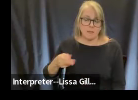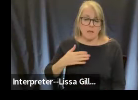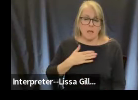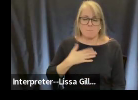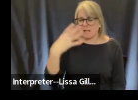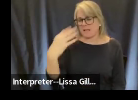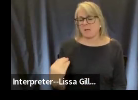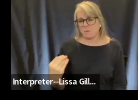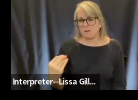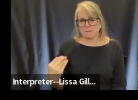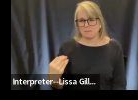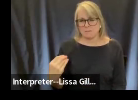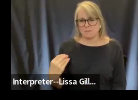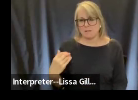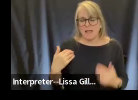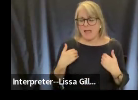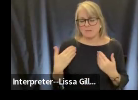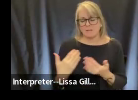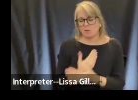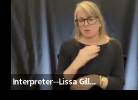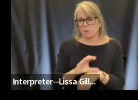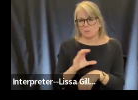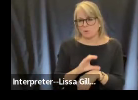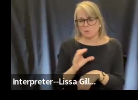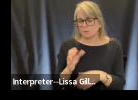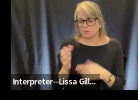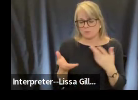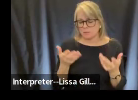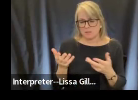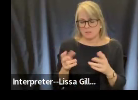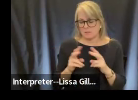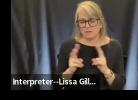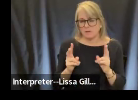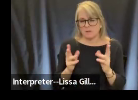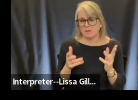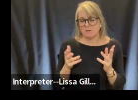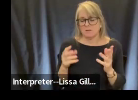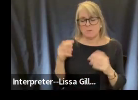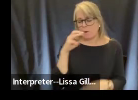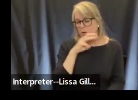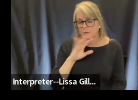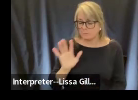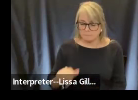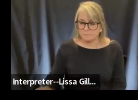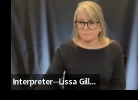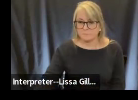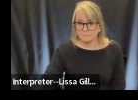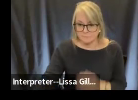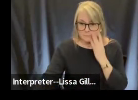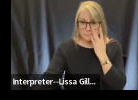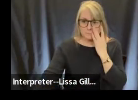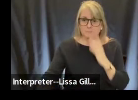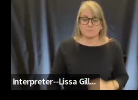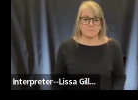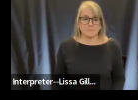because I have this weird, we have new computers with the new administration and it's very weird. Okay, I can answer this for